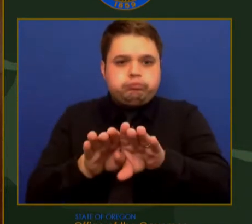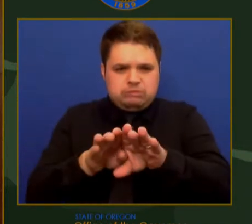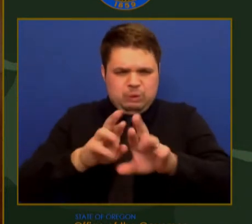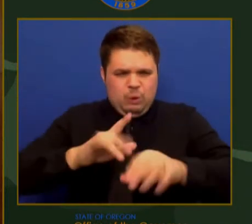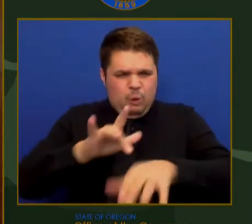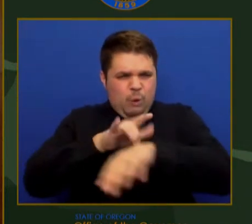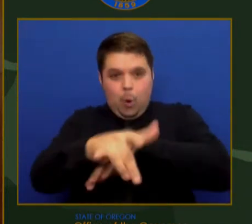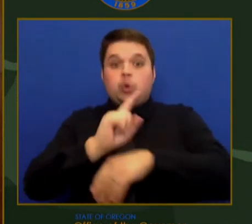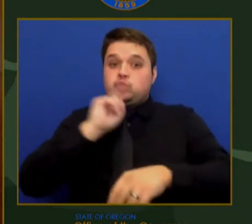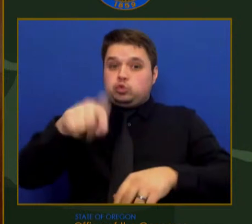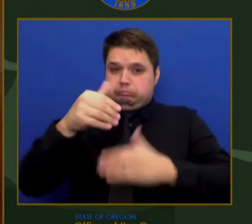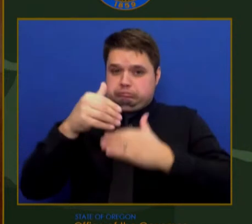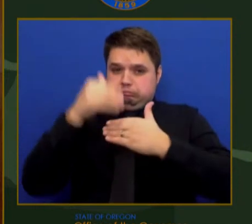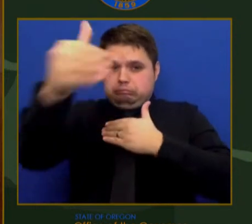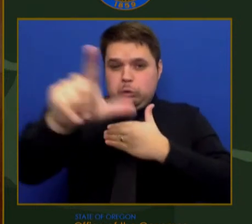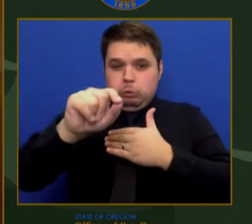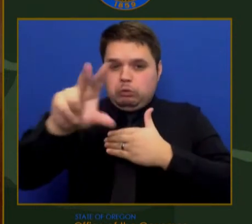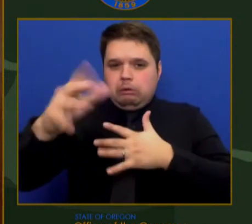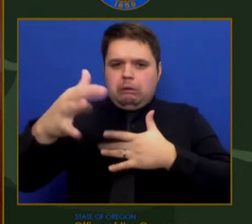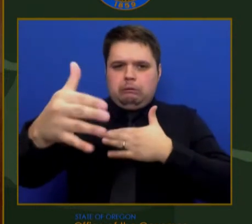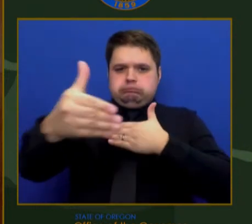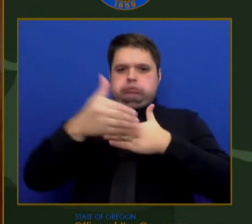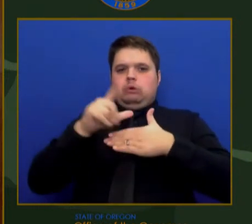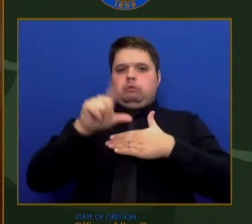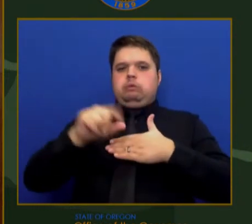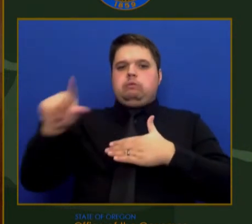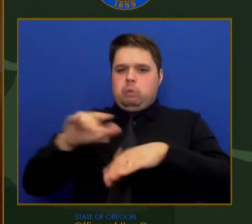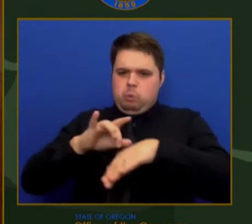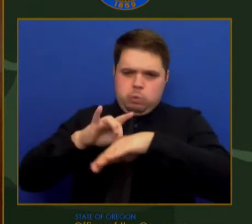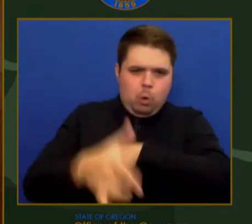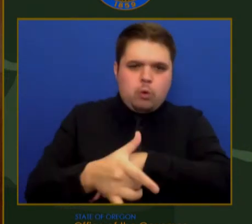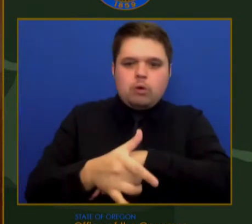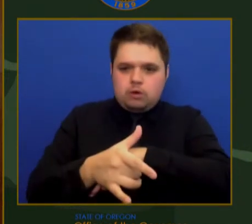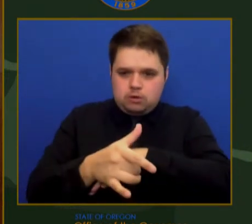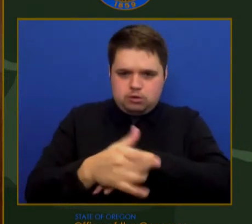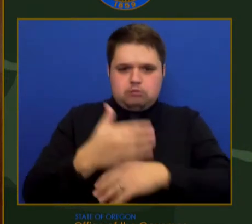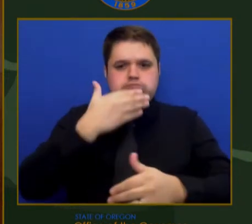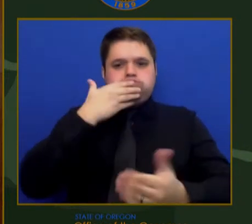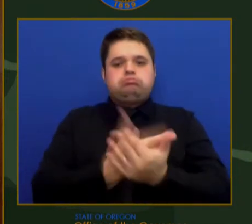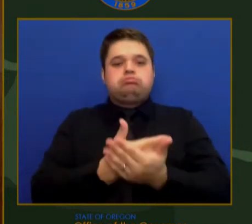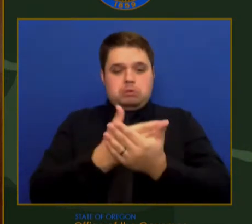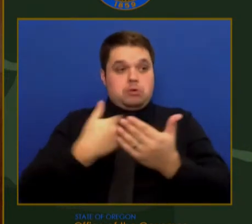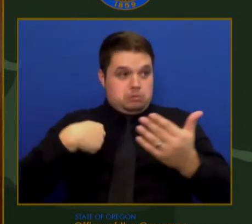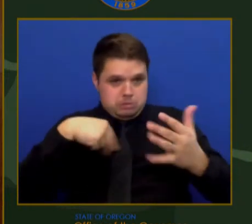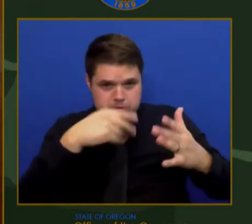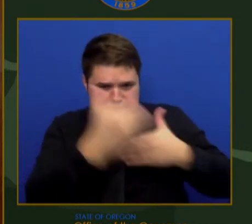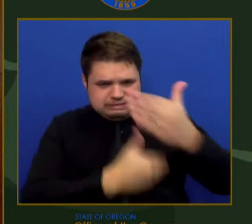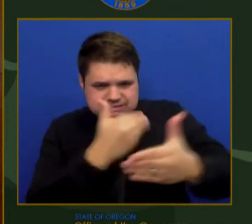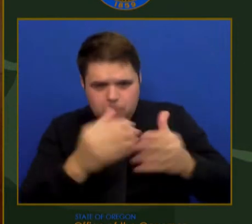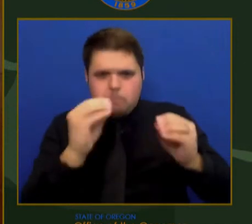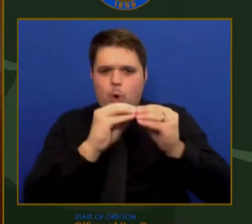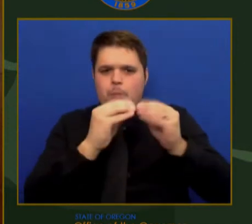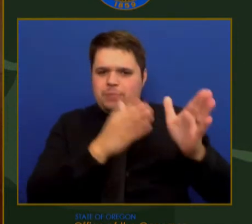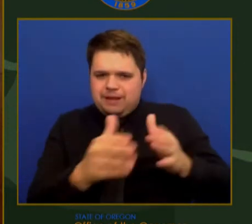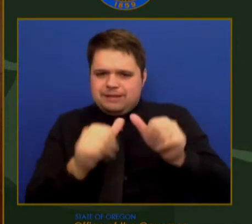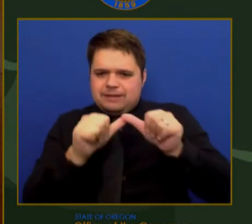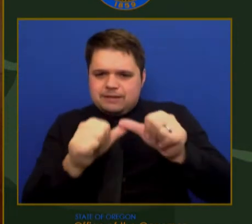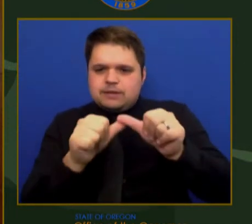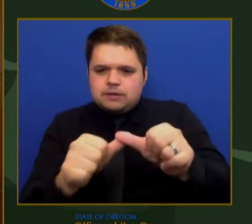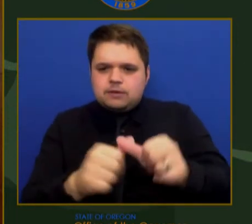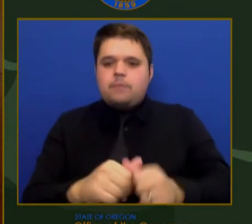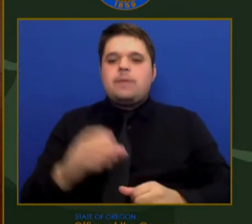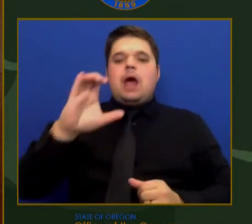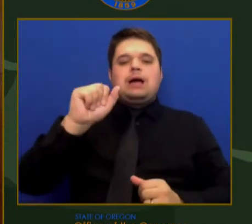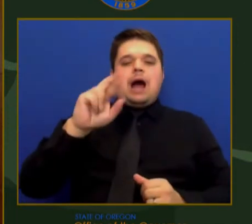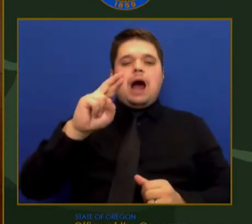others around the globe. We have set targets to reduce our carbon emissions. We've established one of